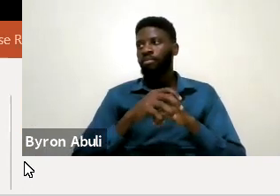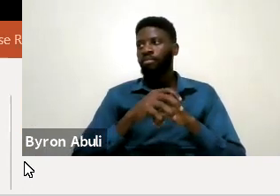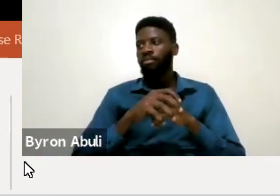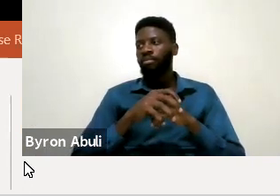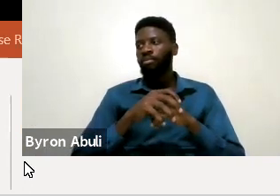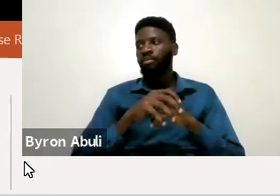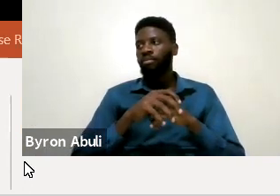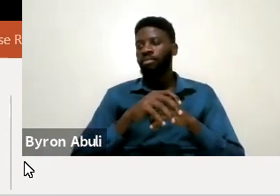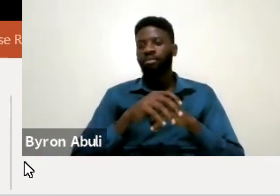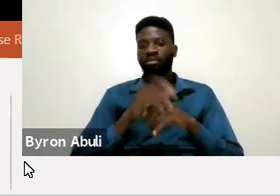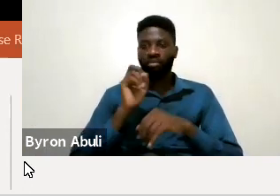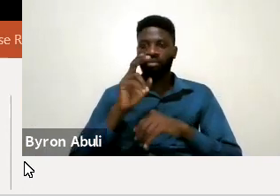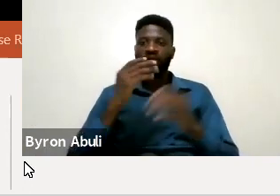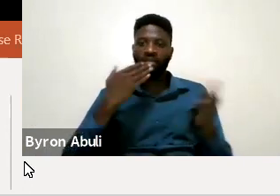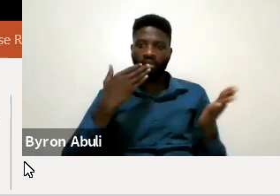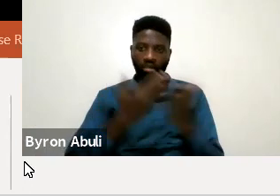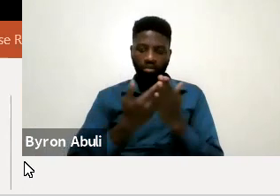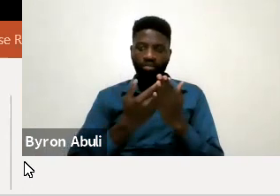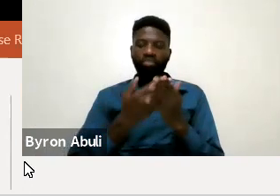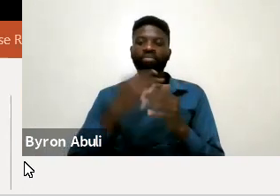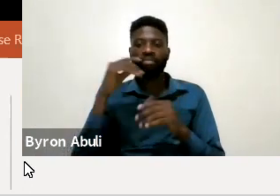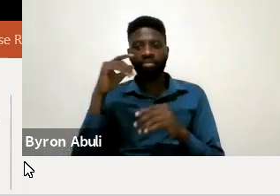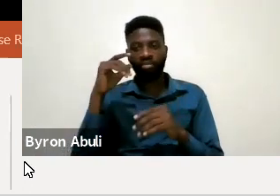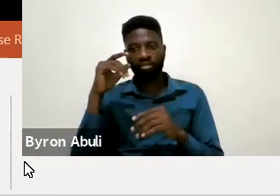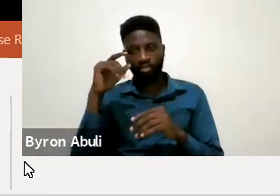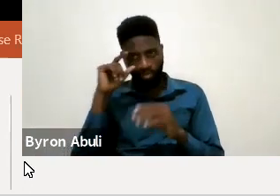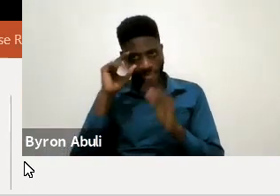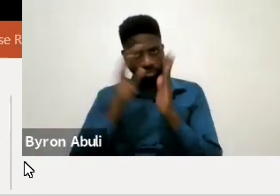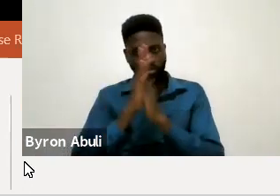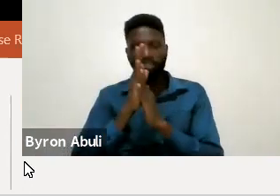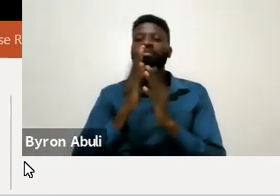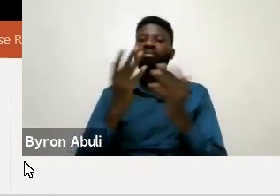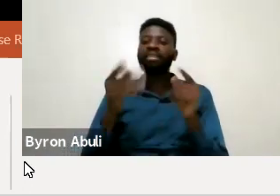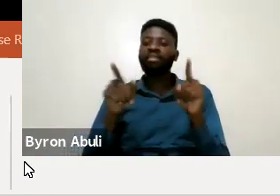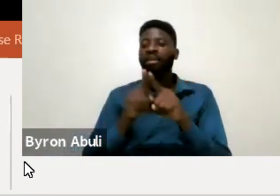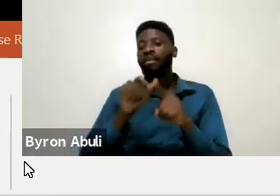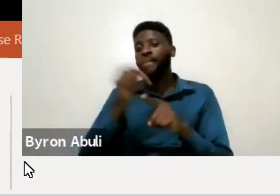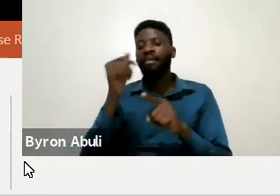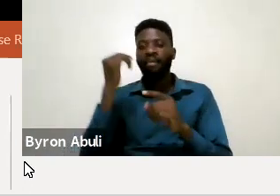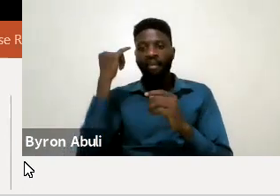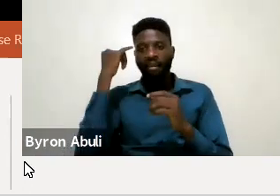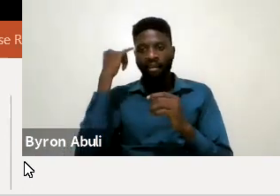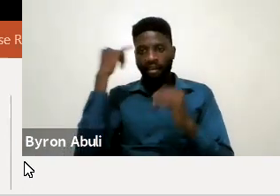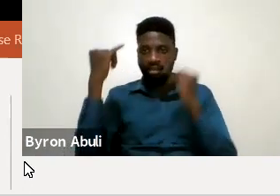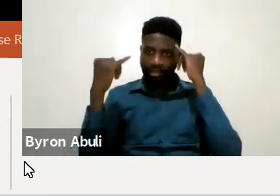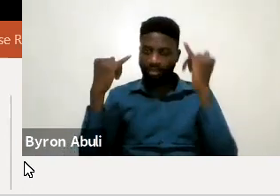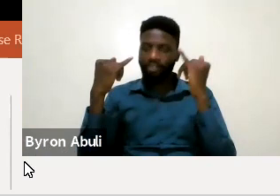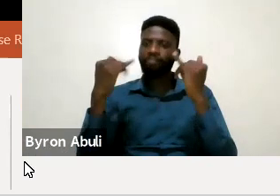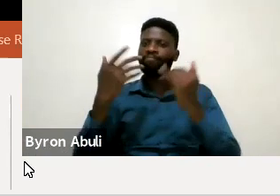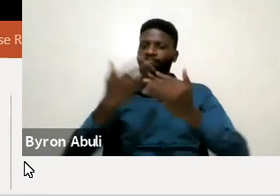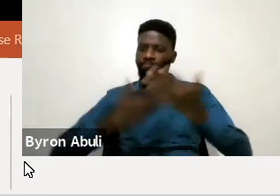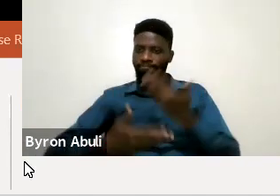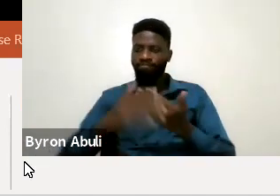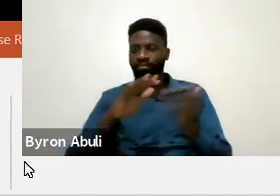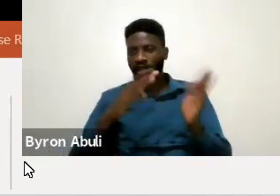Okay, thank you, Jen. And again, if you have any interactive ideas on how we can make this big, how we can make